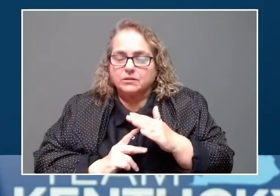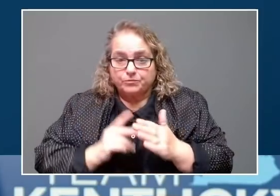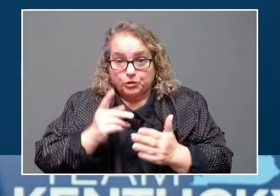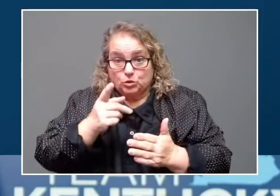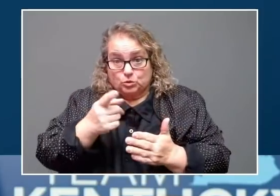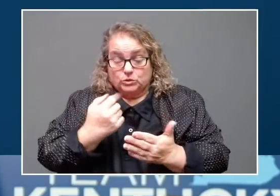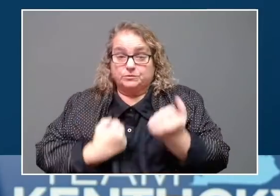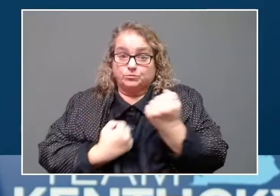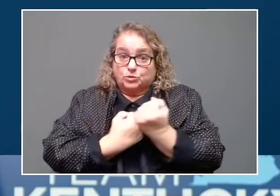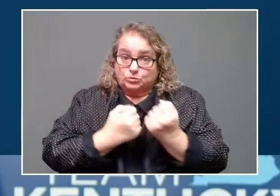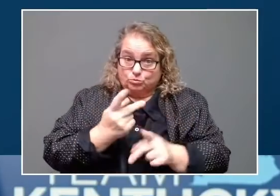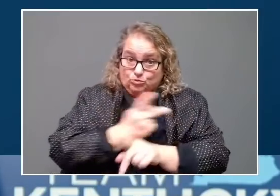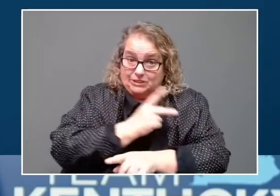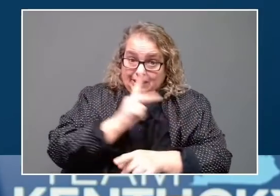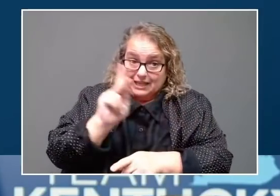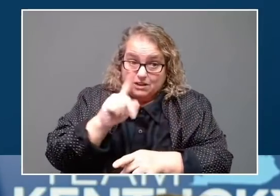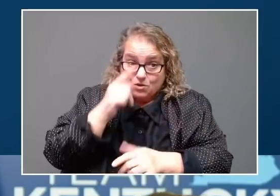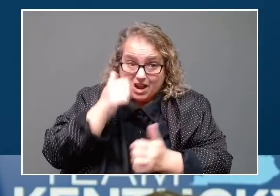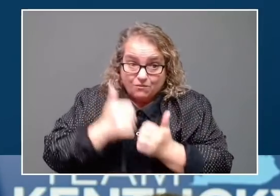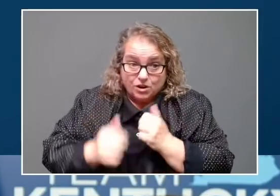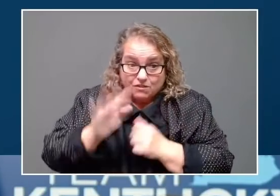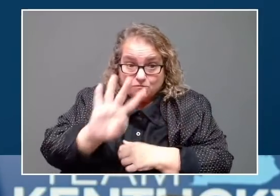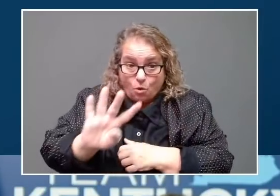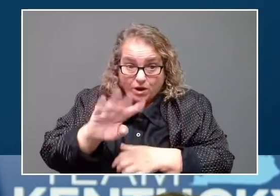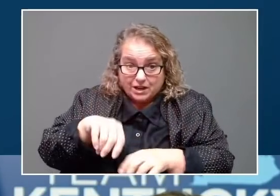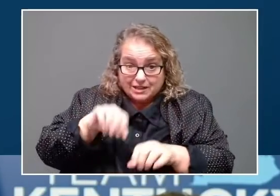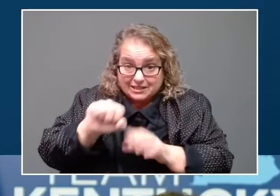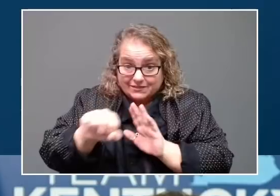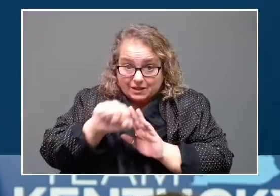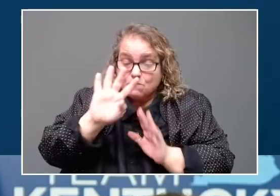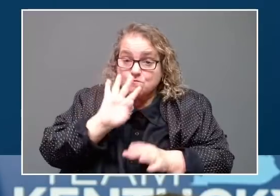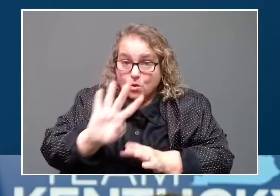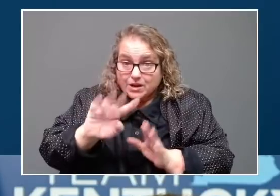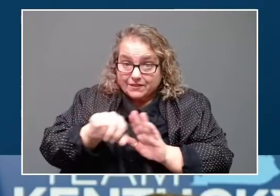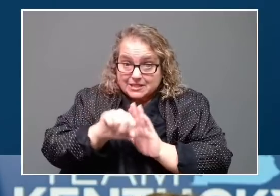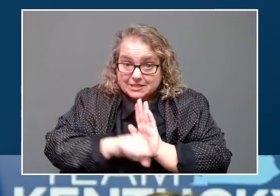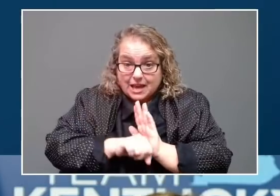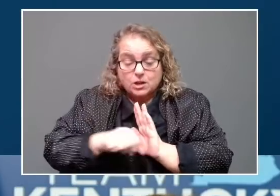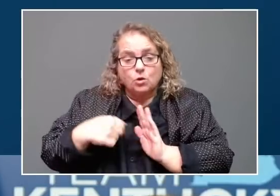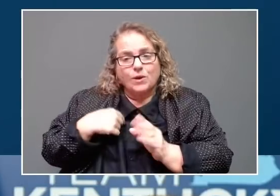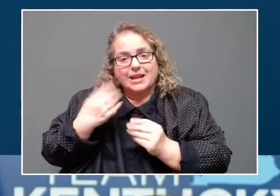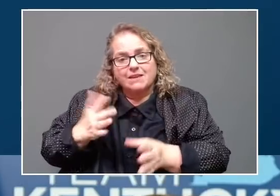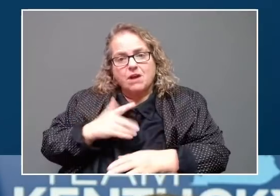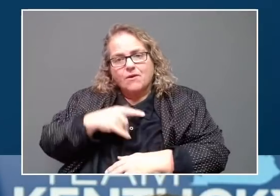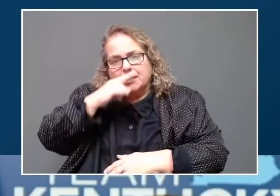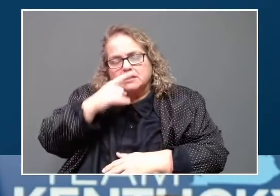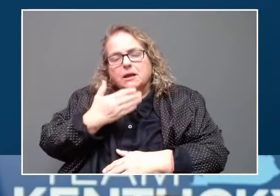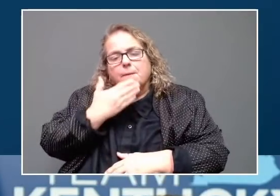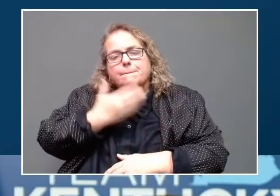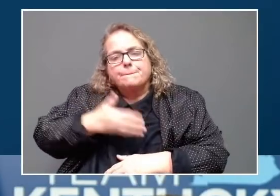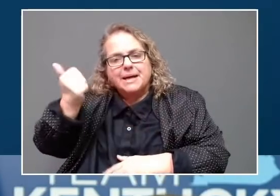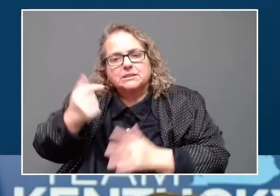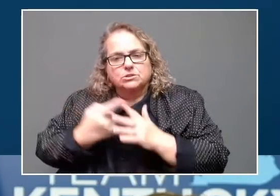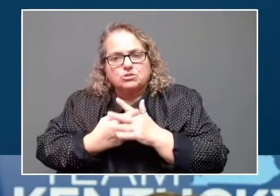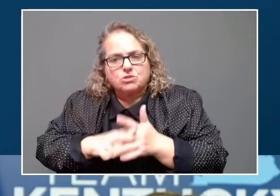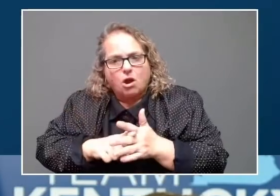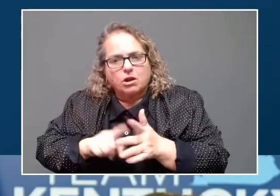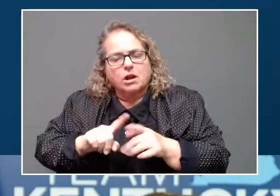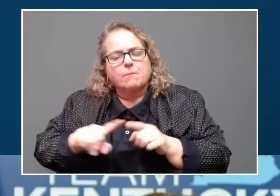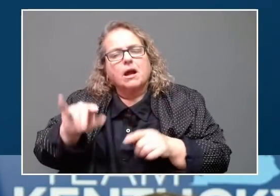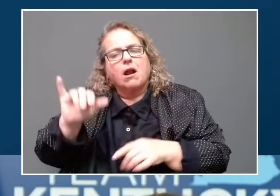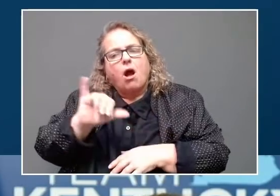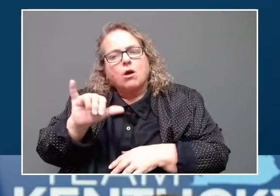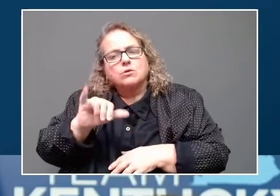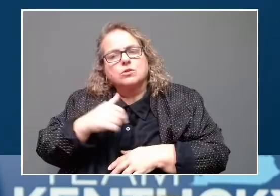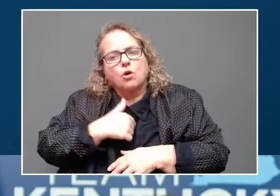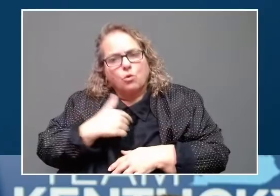every 4-year-old in the state, not only are we giving our kids the best start, but we are also upholding our constitutional